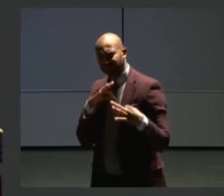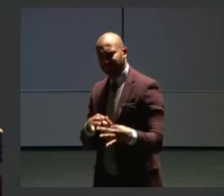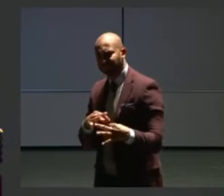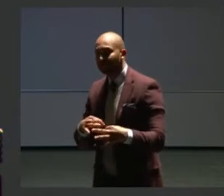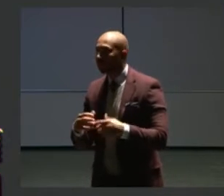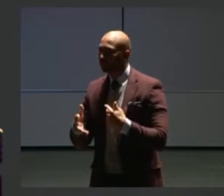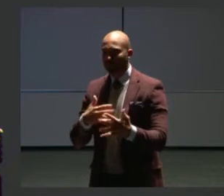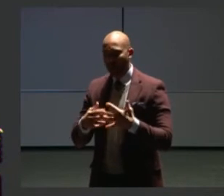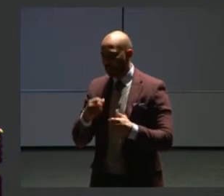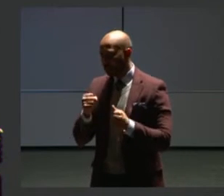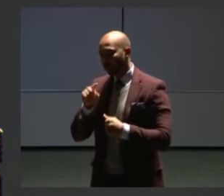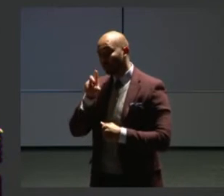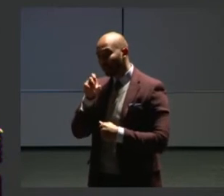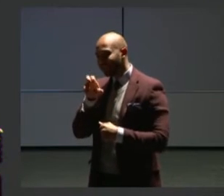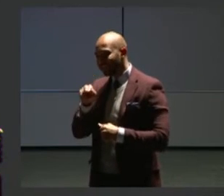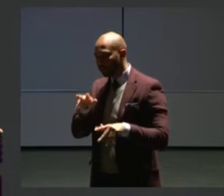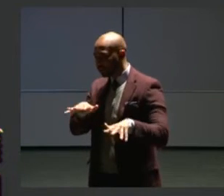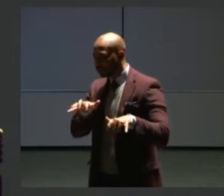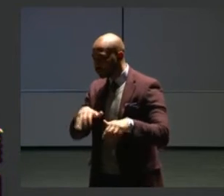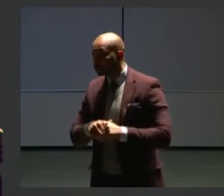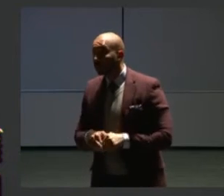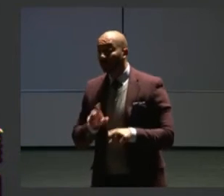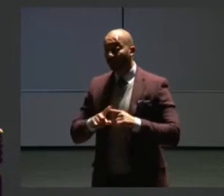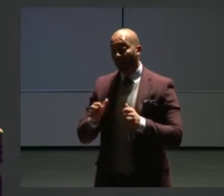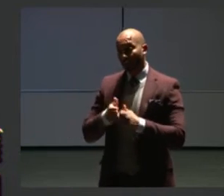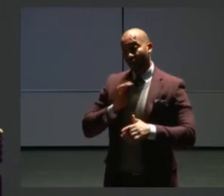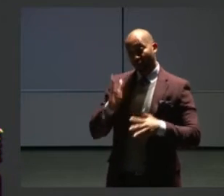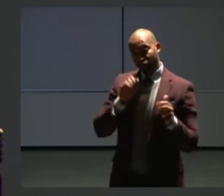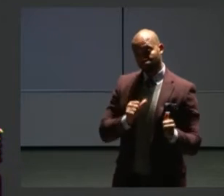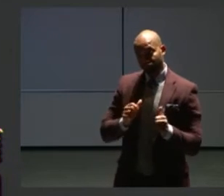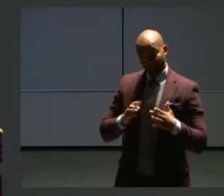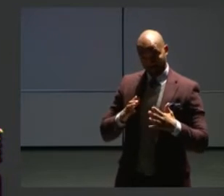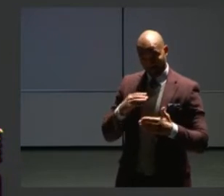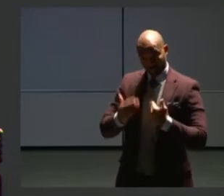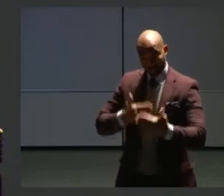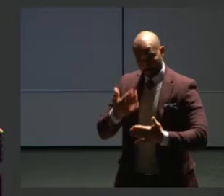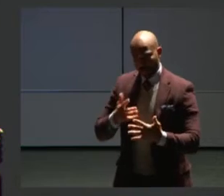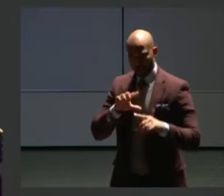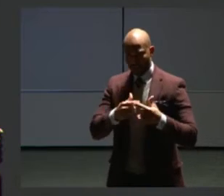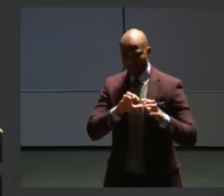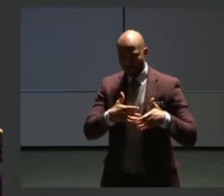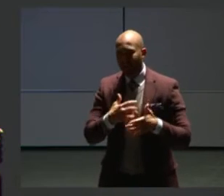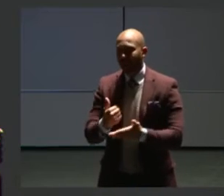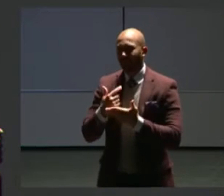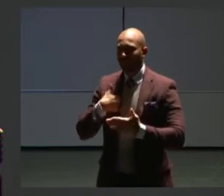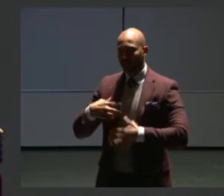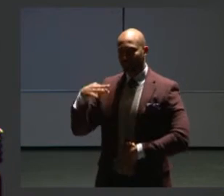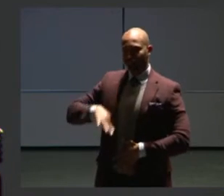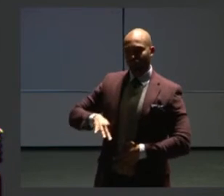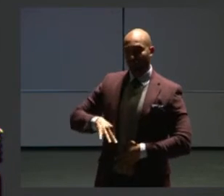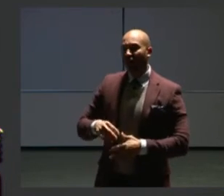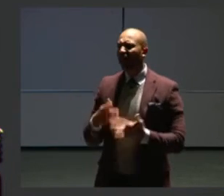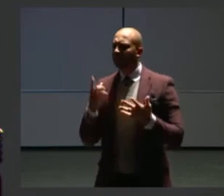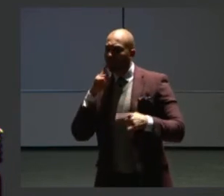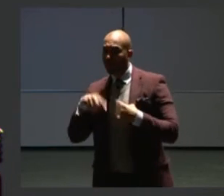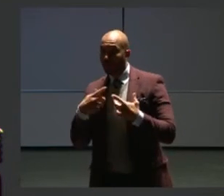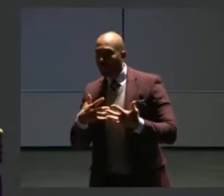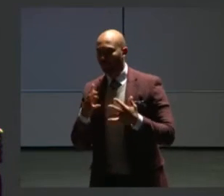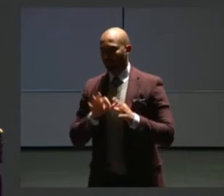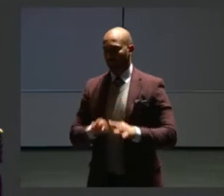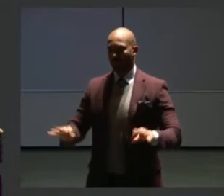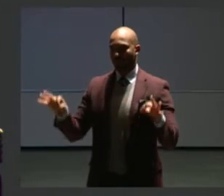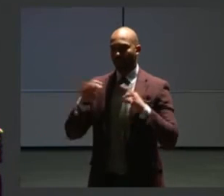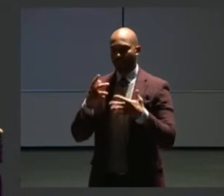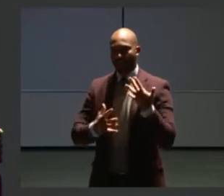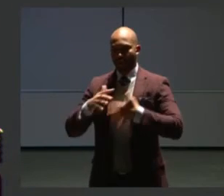look ahead, and that's what the Strategic Opportunities Group is going to help us really build on, what are the critical priorities within each of those